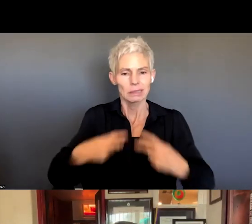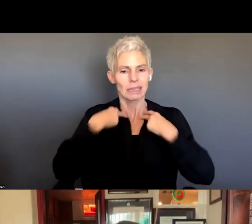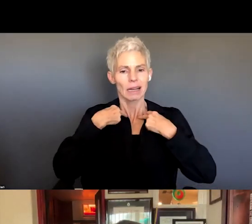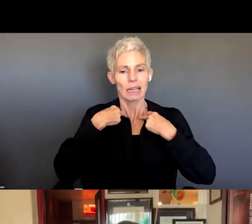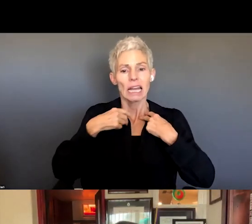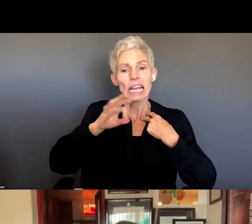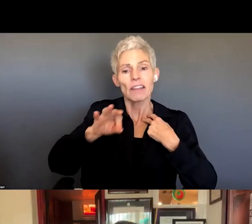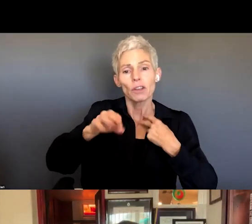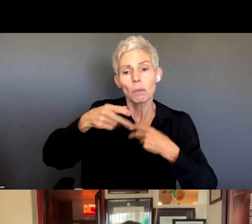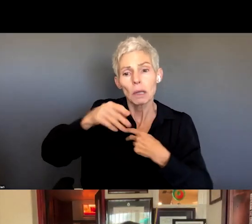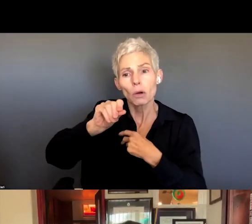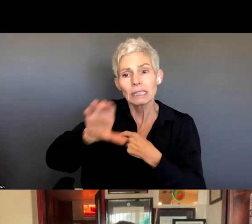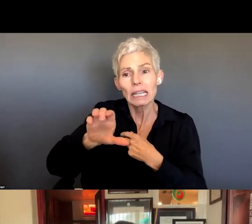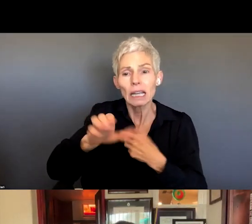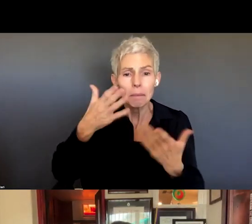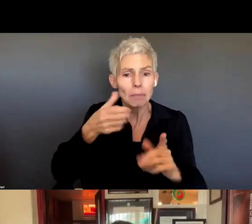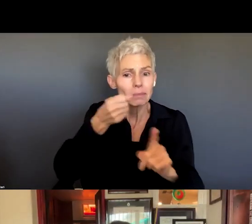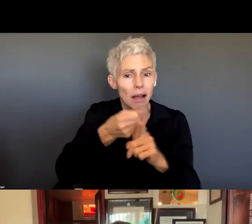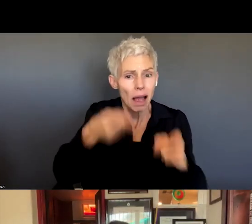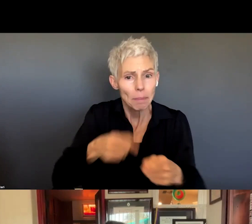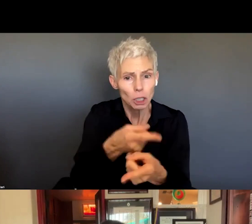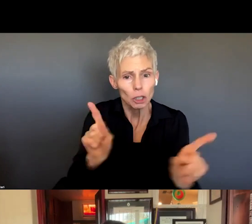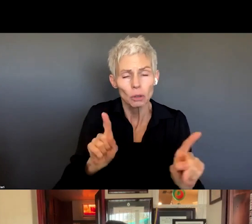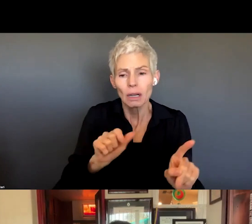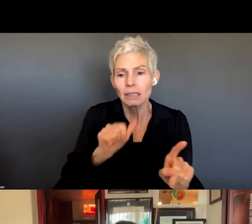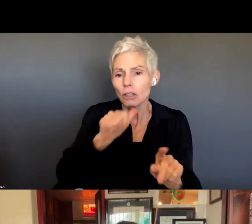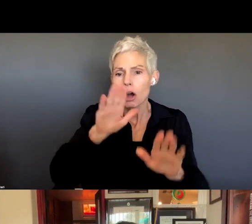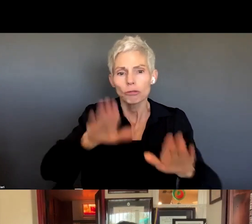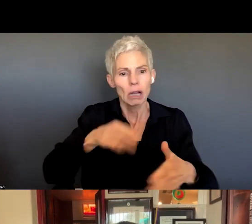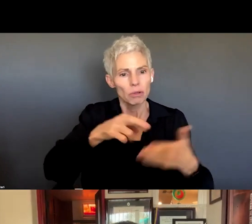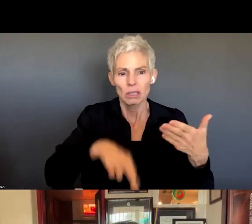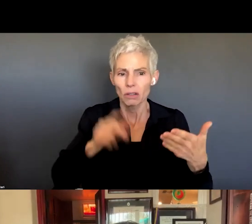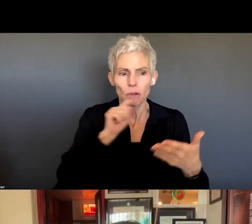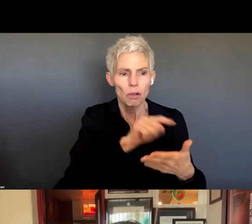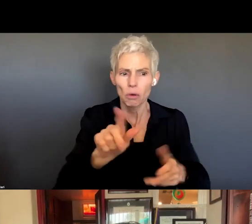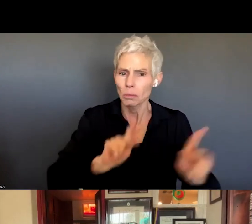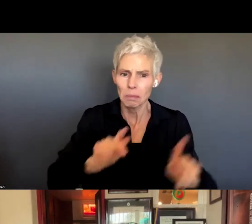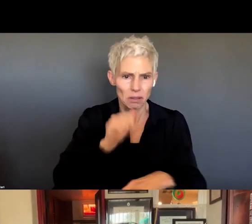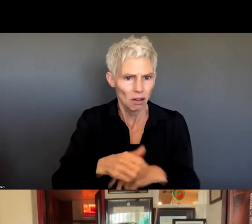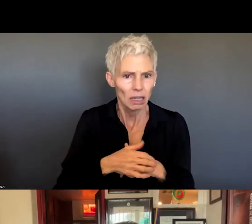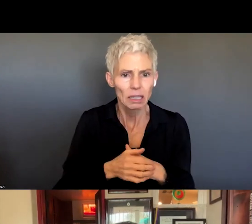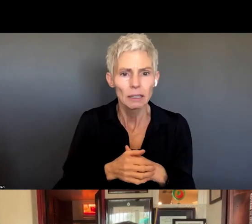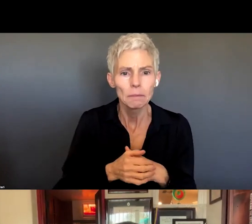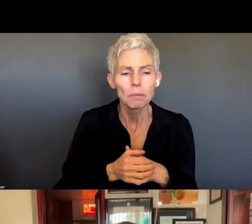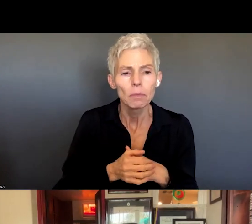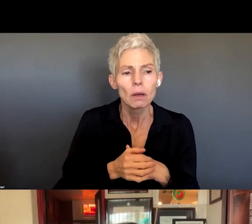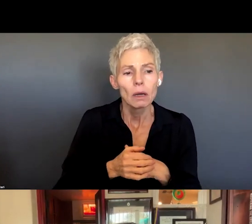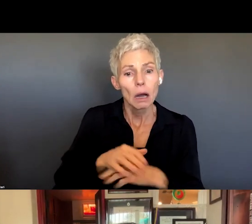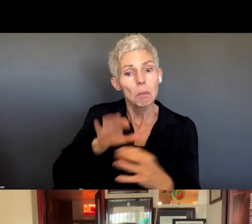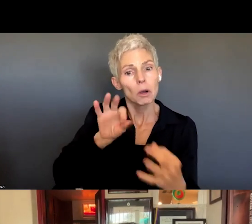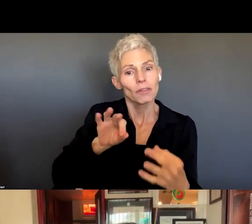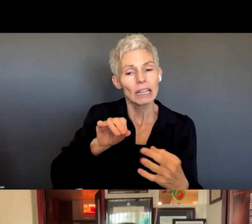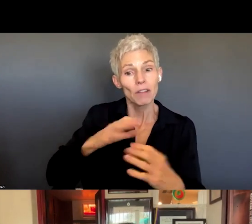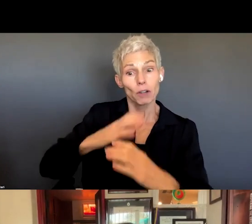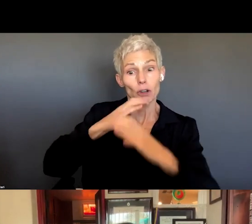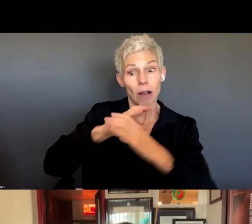you. So, these are not, great outcomes for our people. Ideally, if you have a crisis center